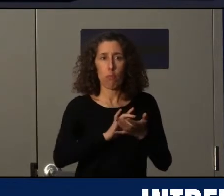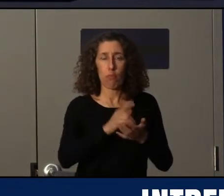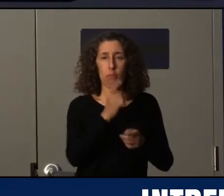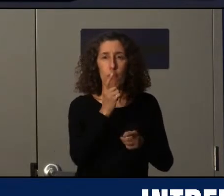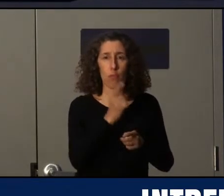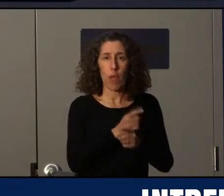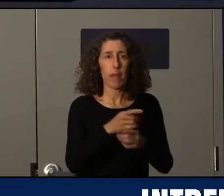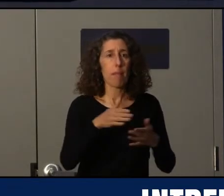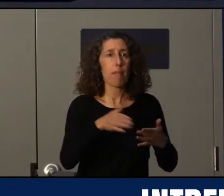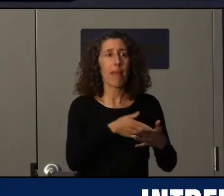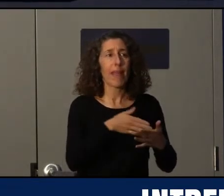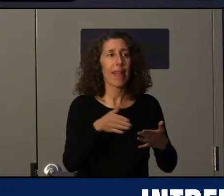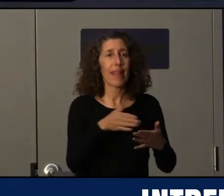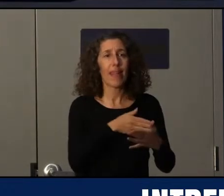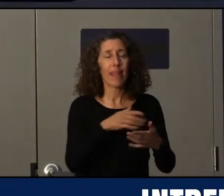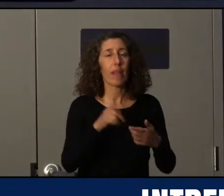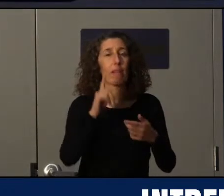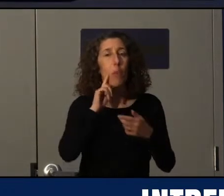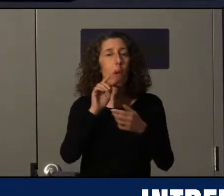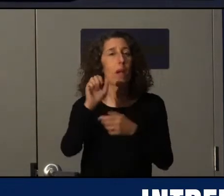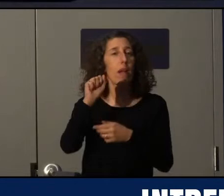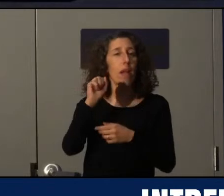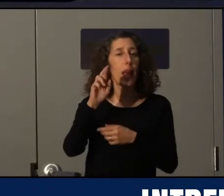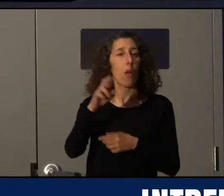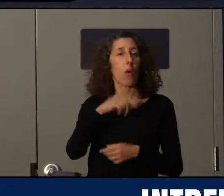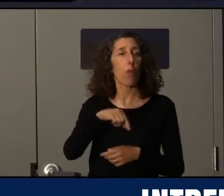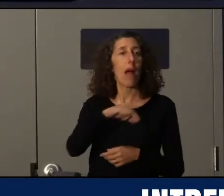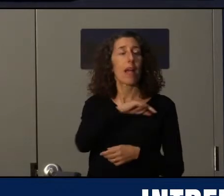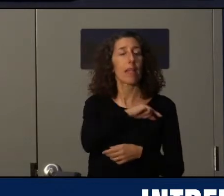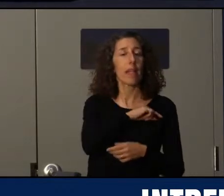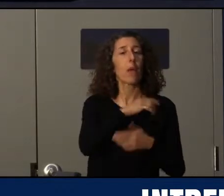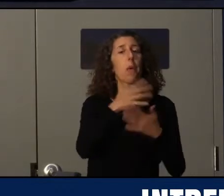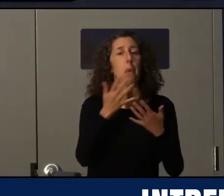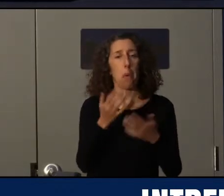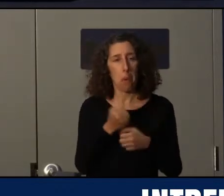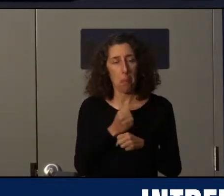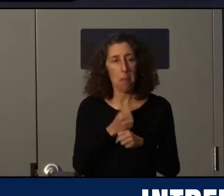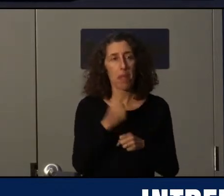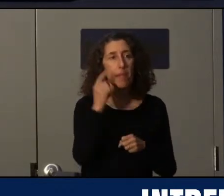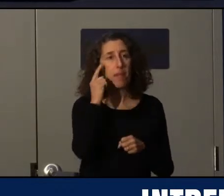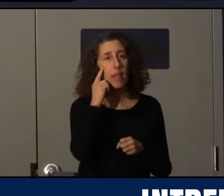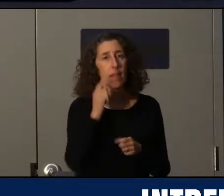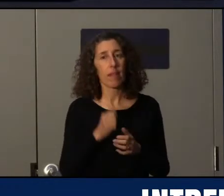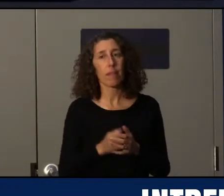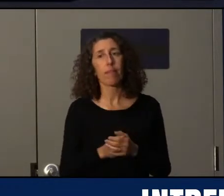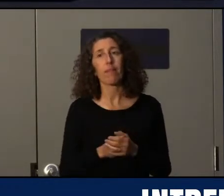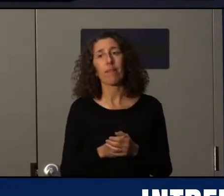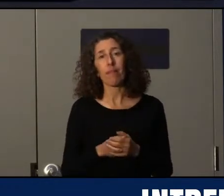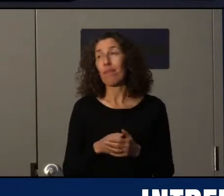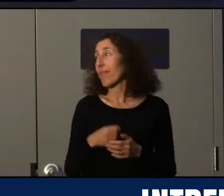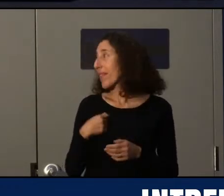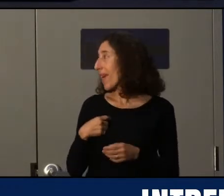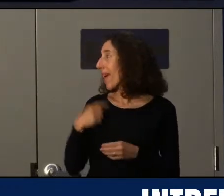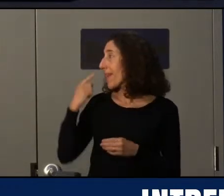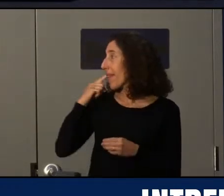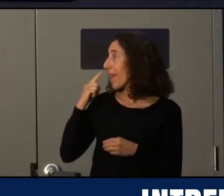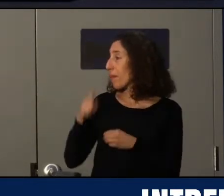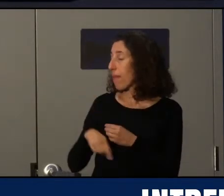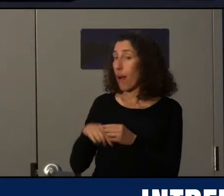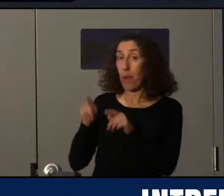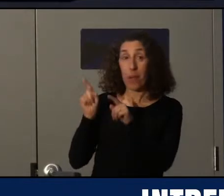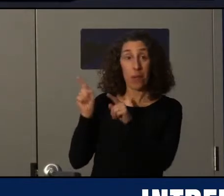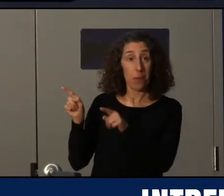within NASA. I mean, when I think about artistic, creative things, Mike, I always think about you. Remember the series